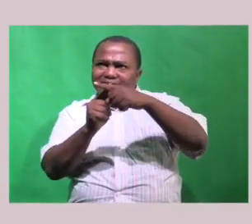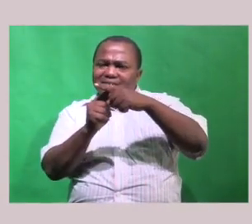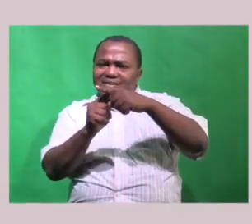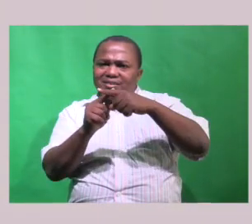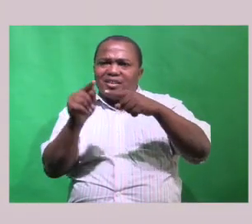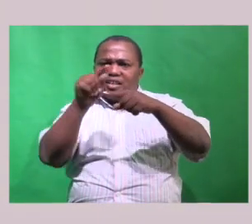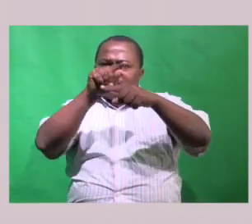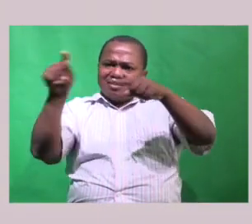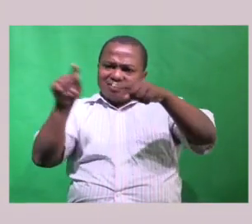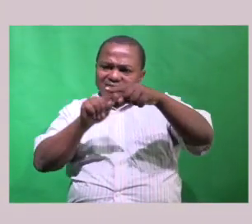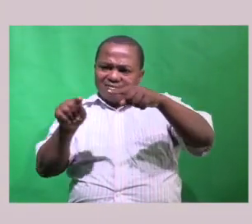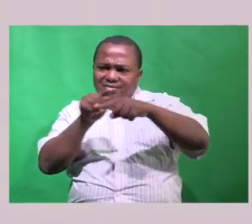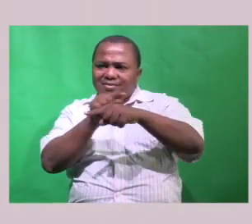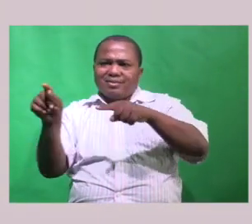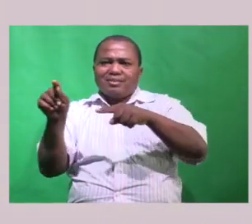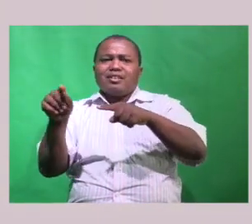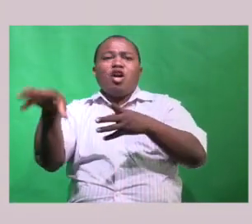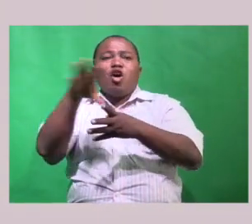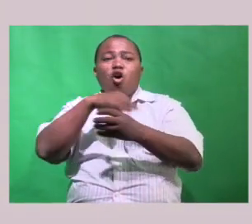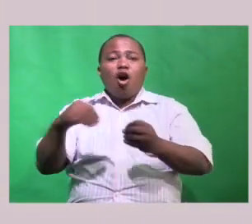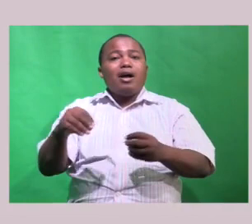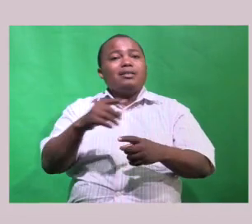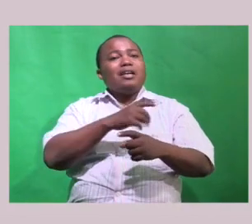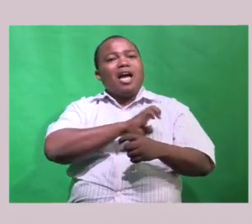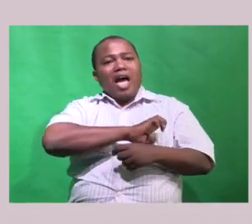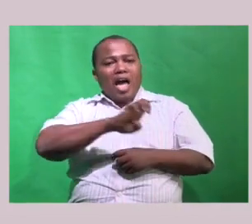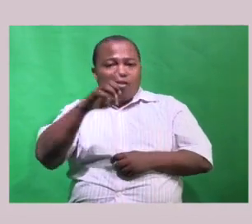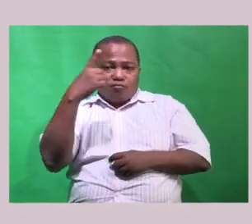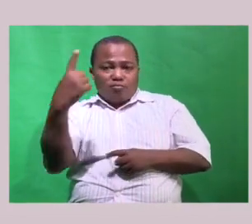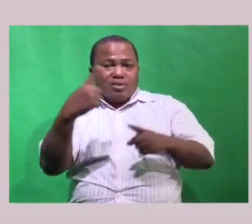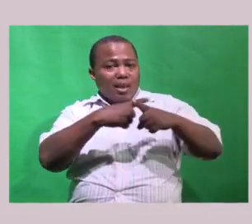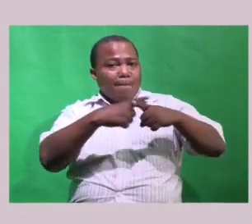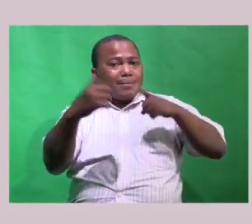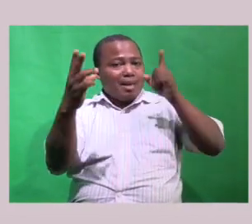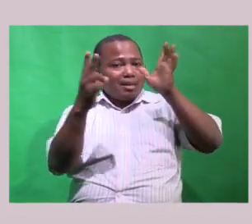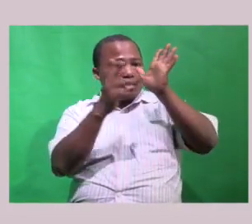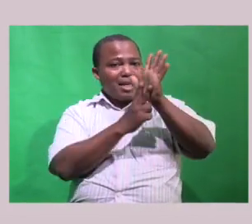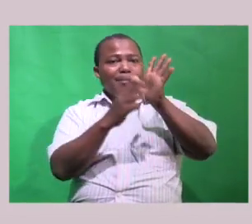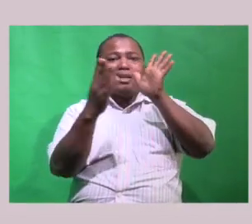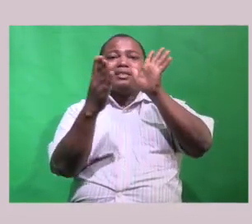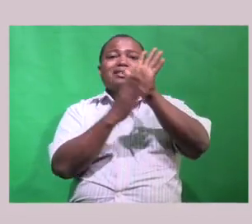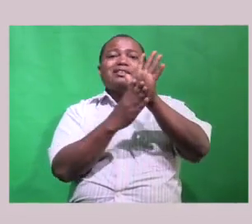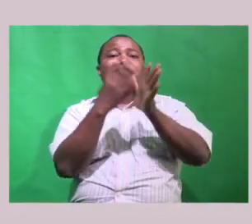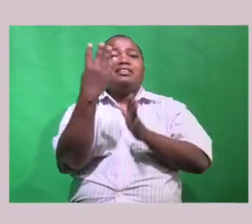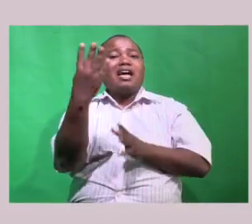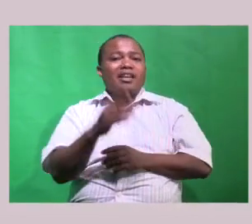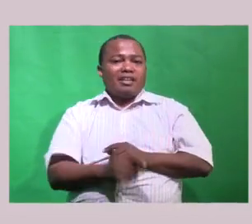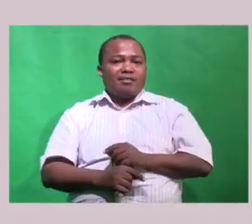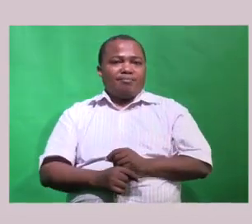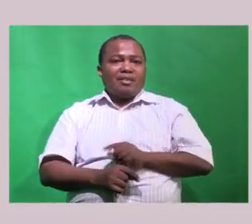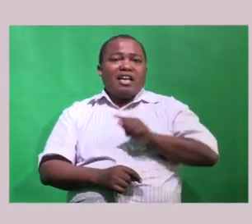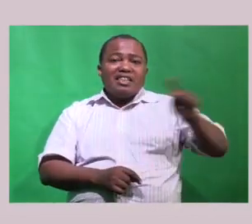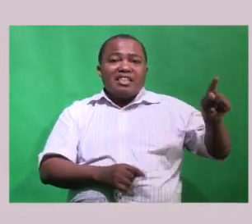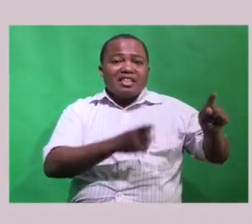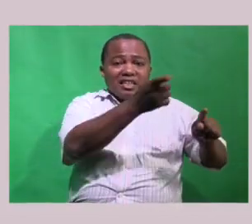4971. Always a debit side will be greater than the credit side.